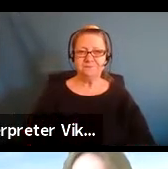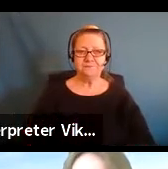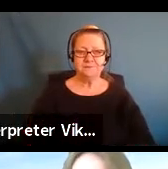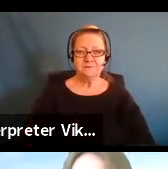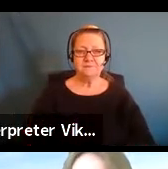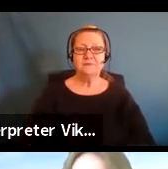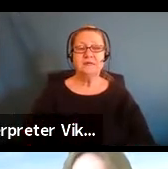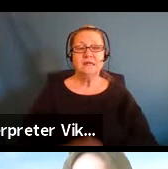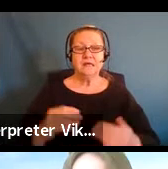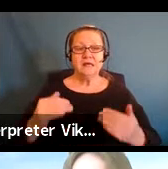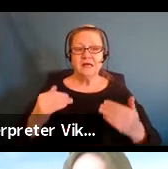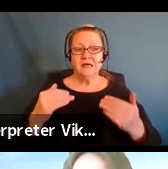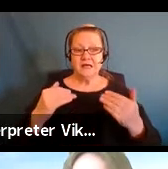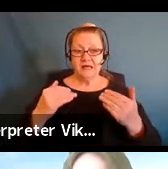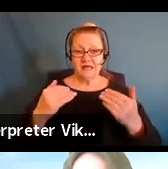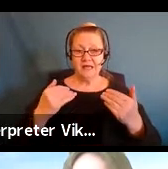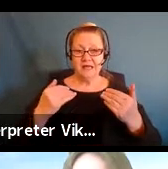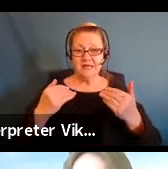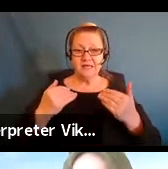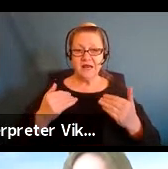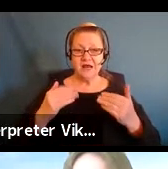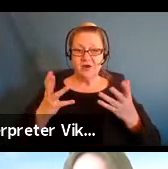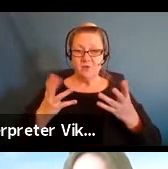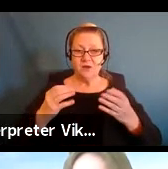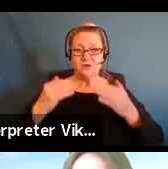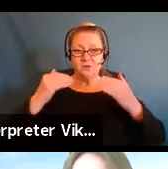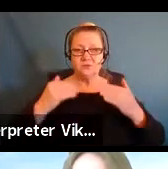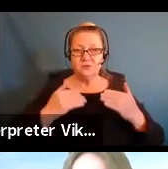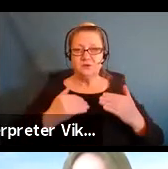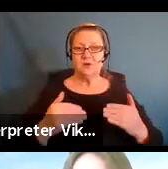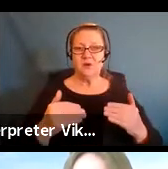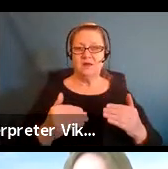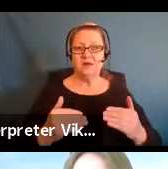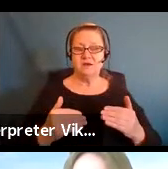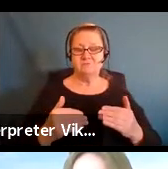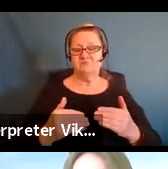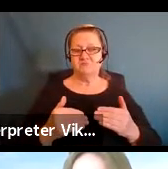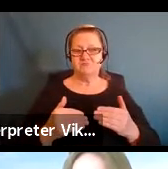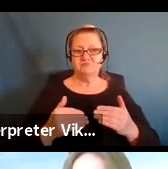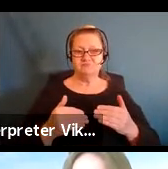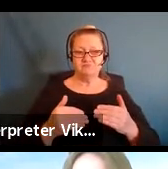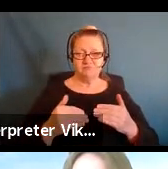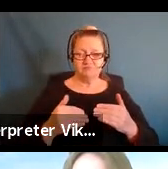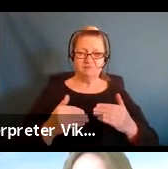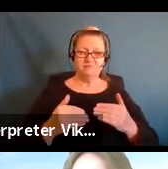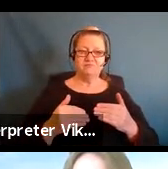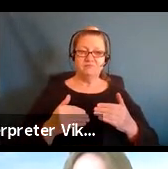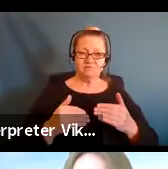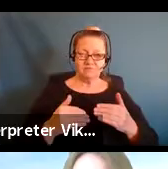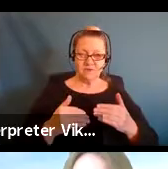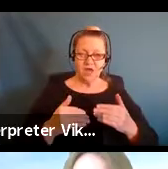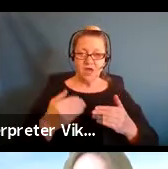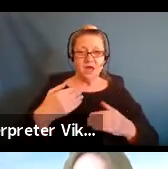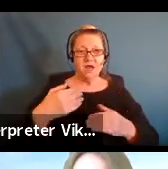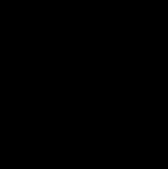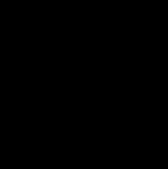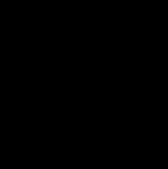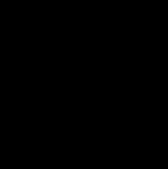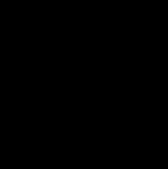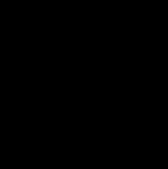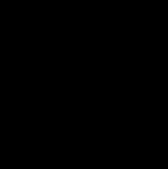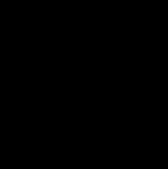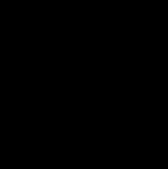Move the conversation forward now to a conversation as we have learned more